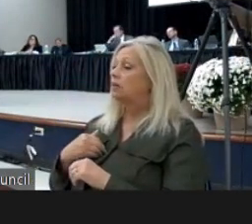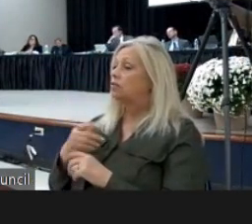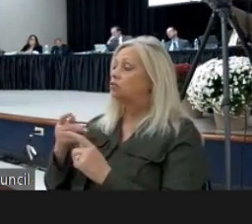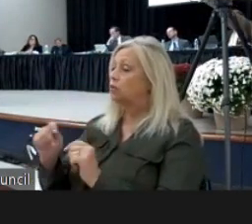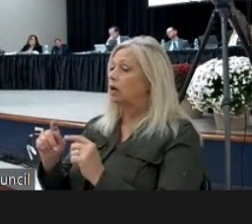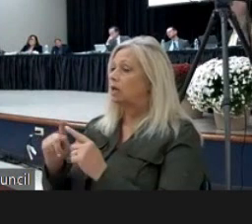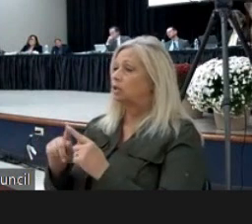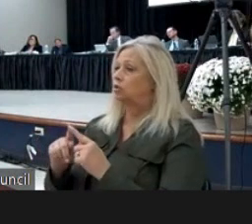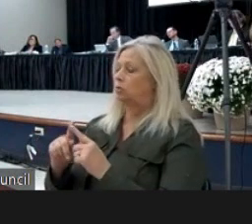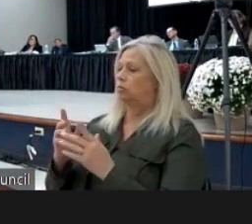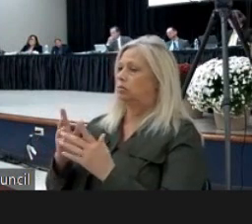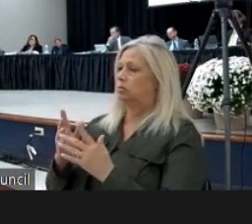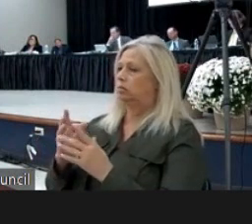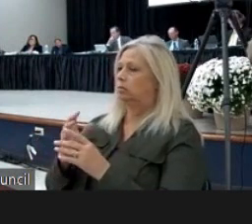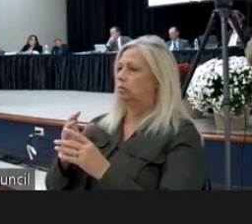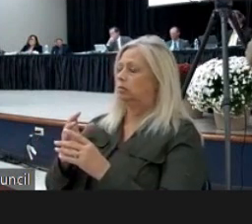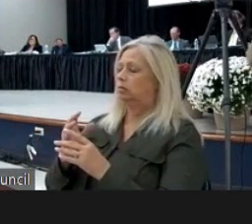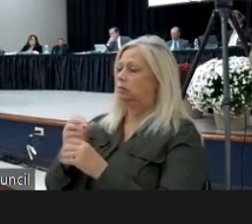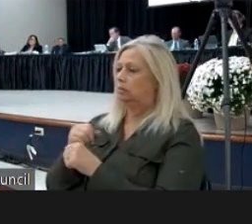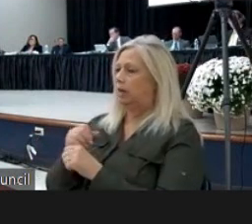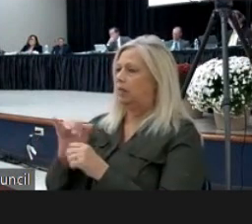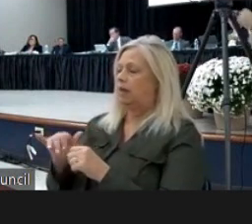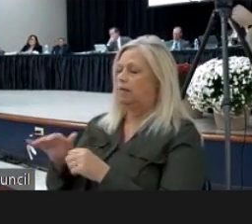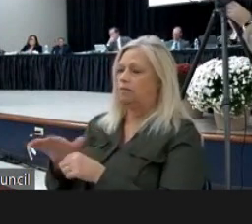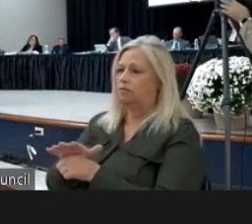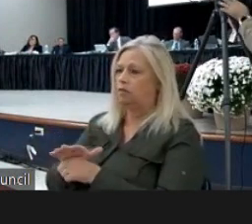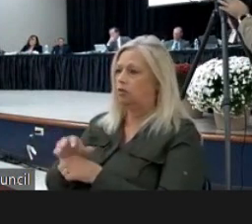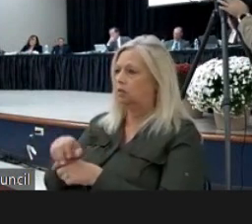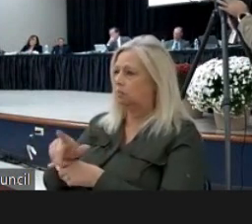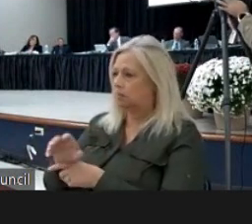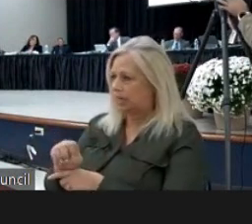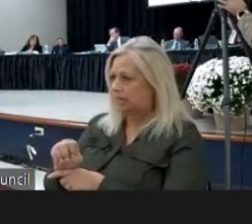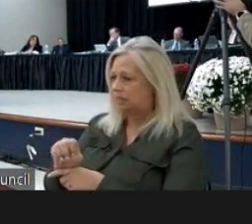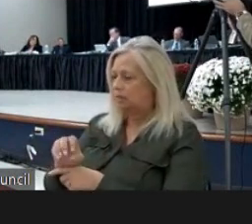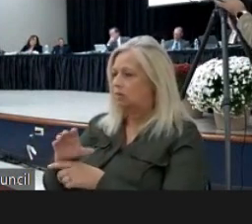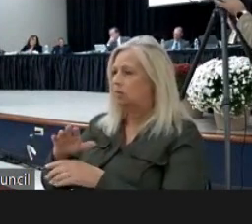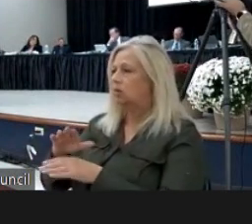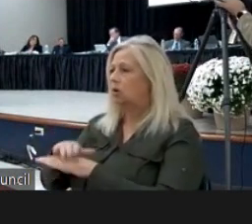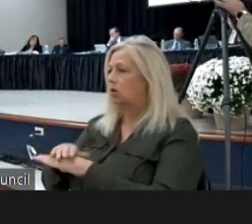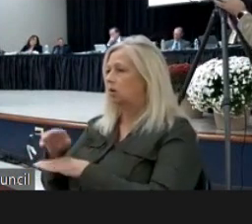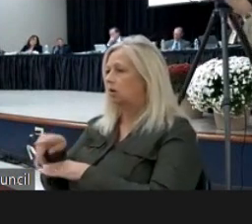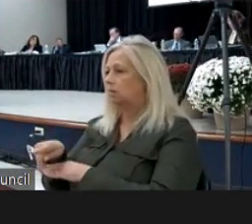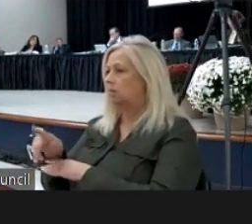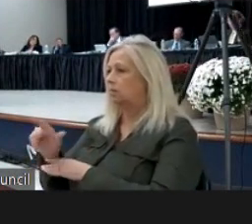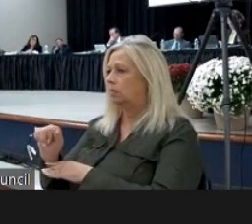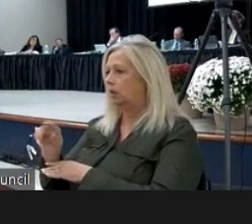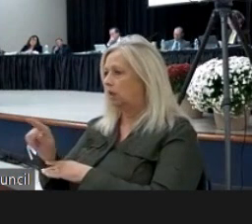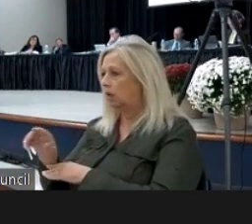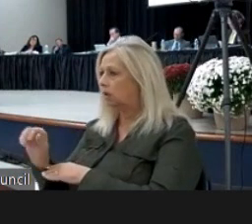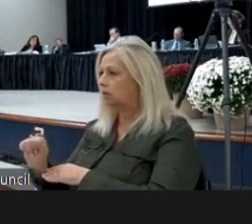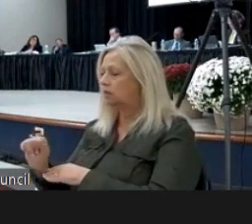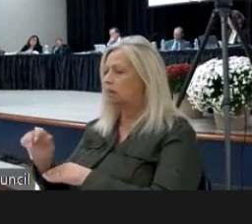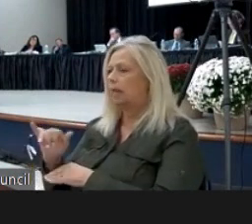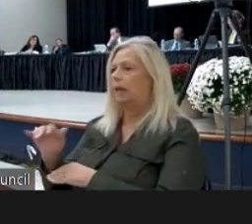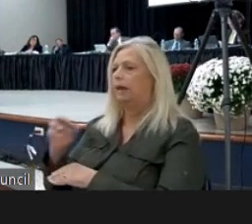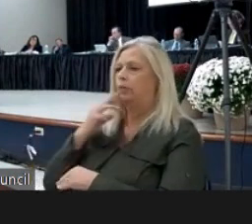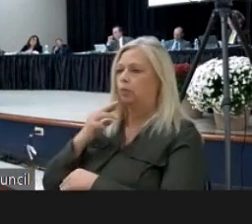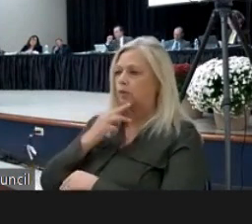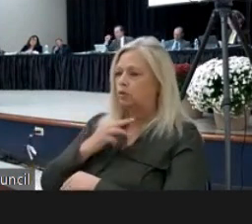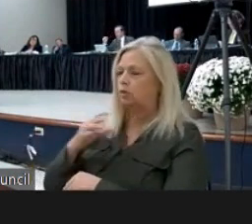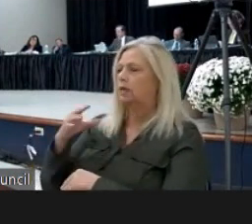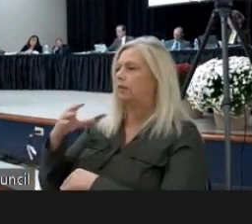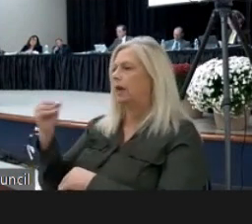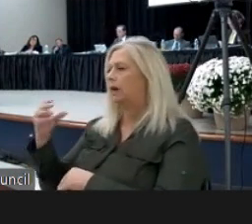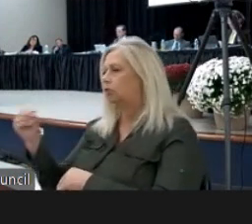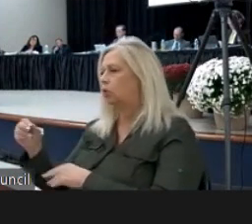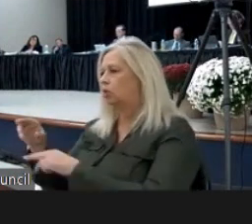the space on the plaza side that's available for potentially like restaurants where you have outdoor seating. You could have,